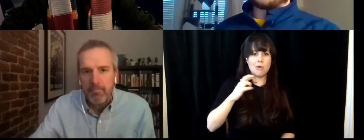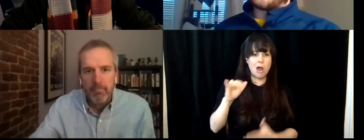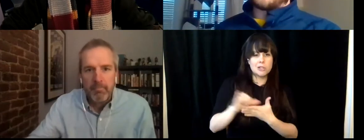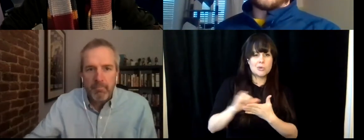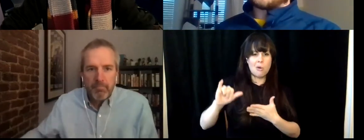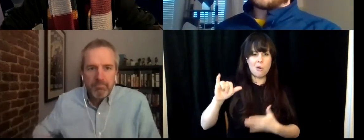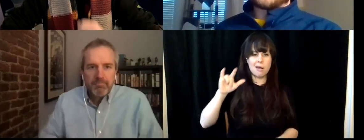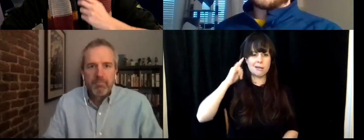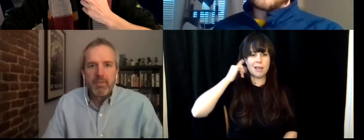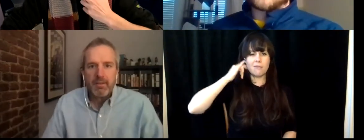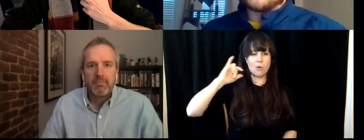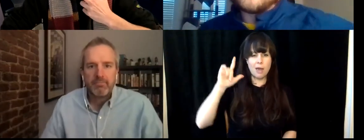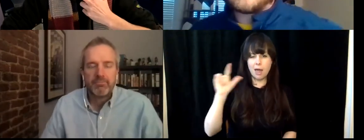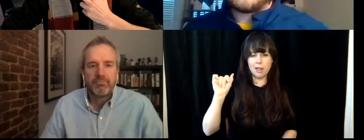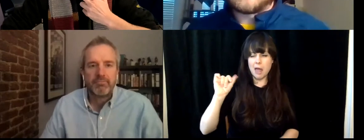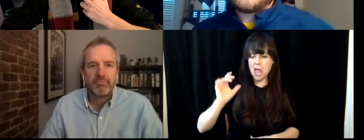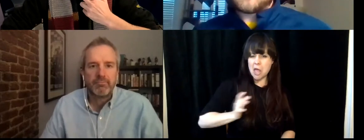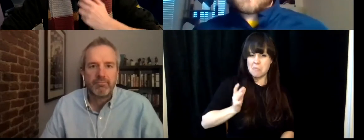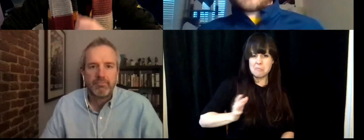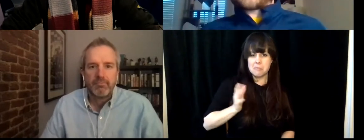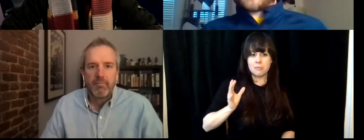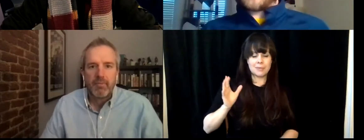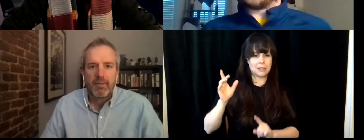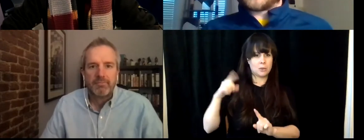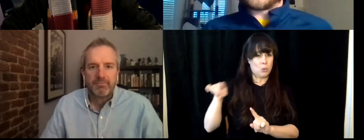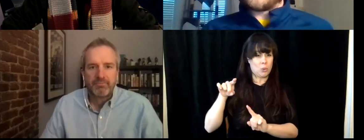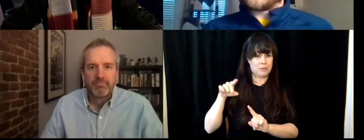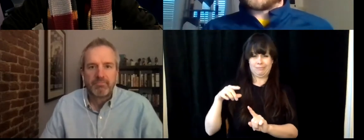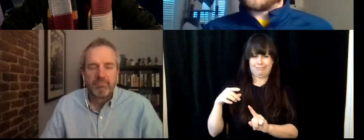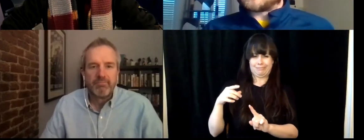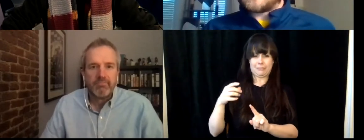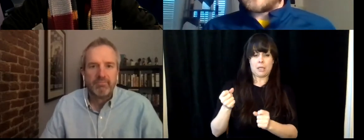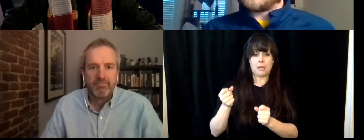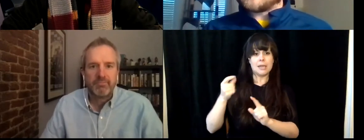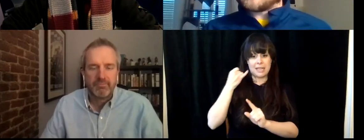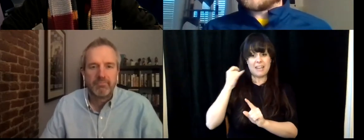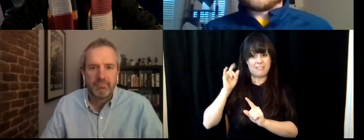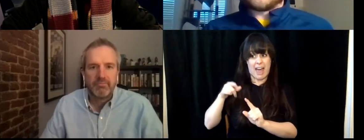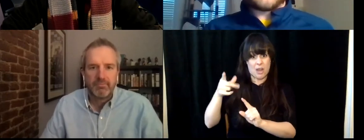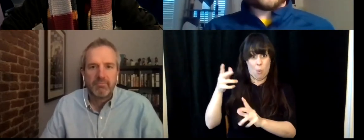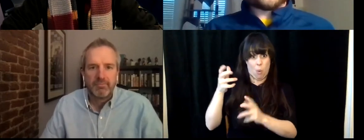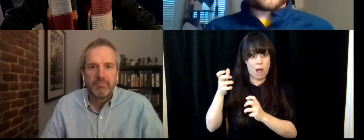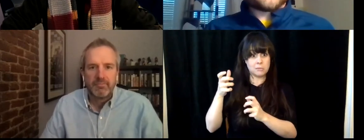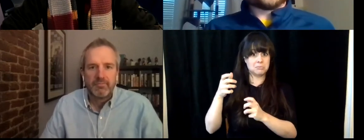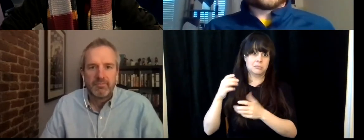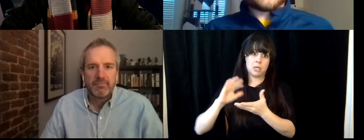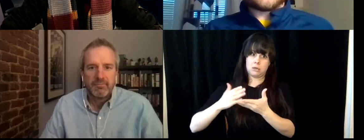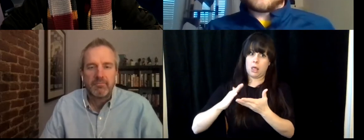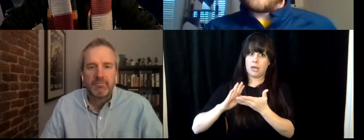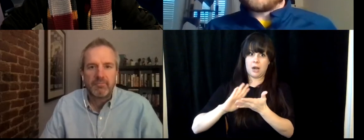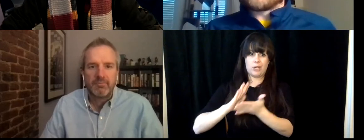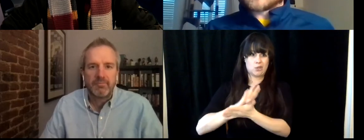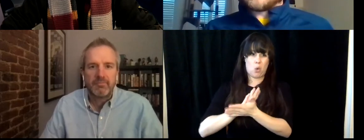very few people that are elite chefs go to culinary school. It's not a huge, huge